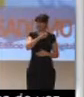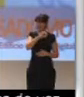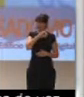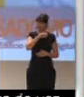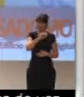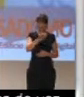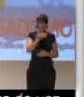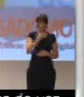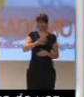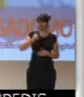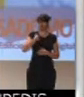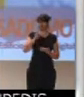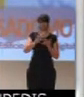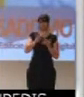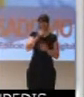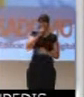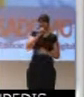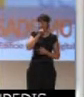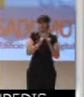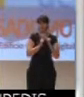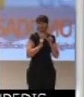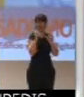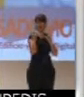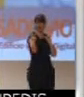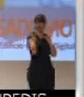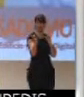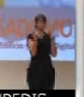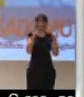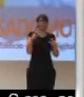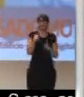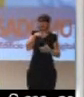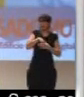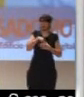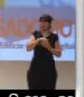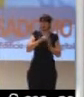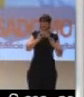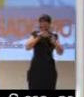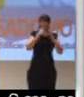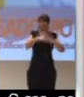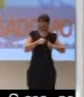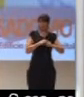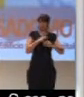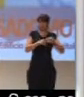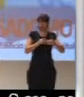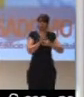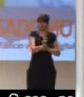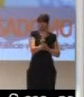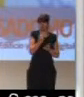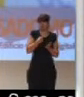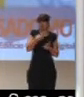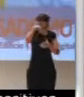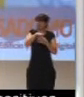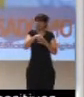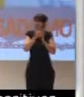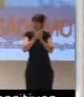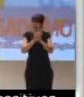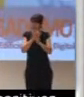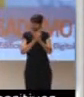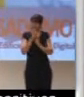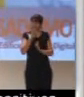that through INREDIS are connecting. They are connected not on the people's devices, but they are